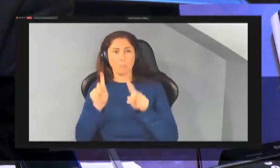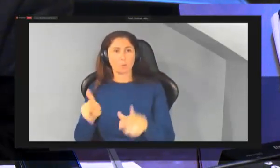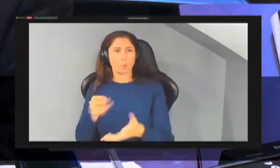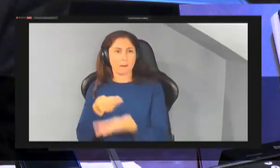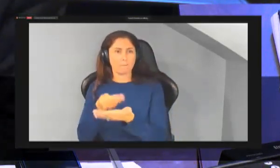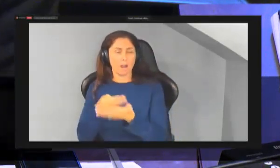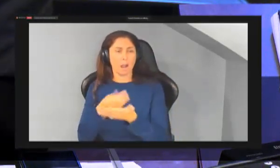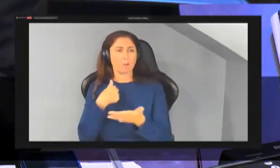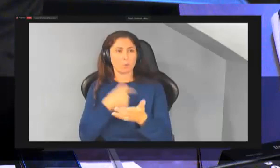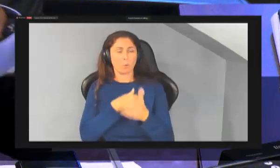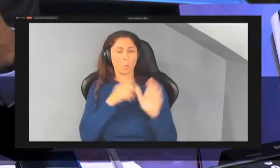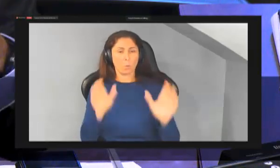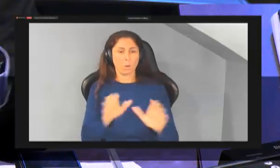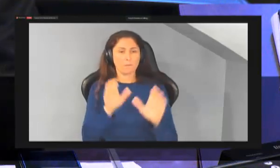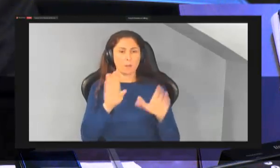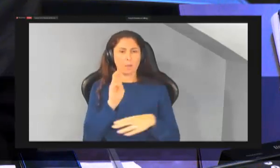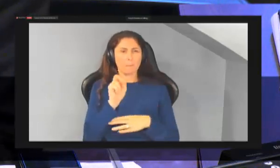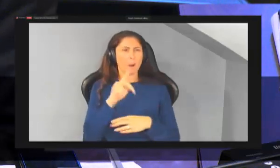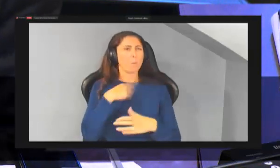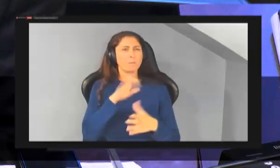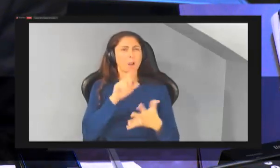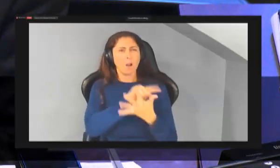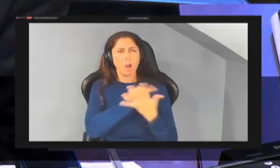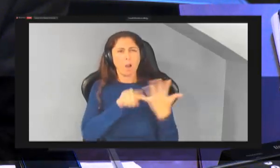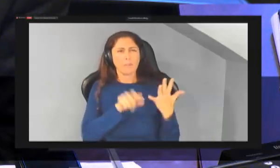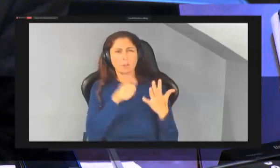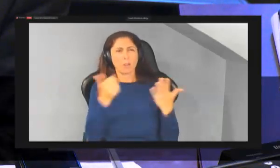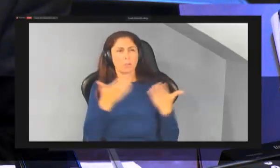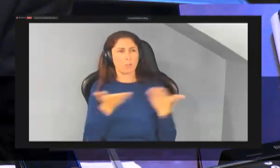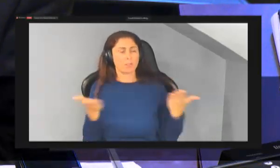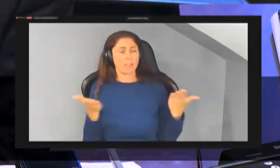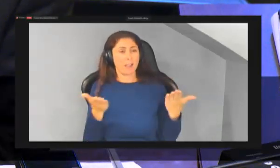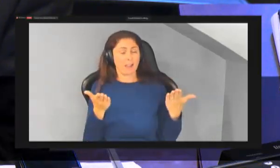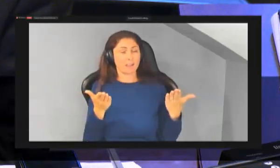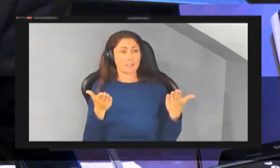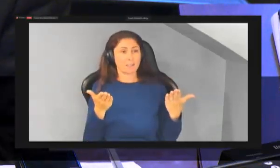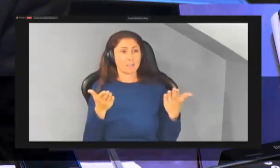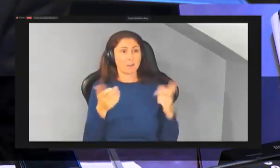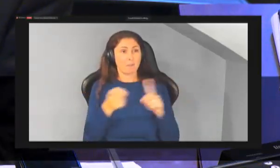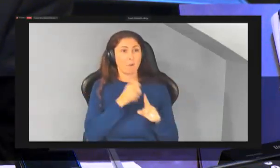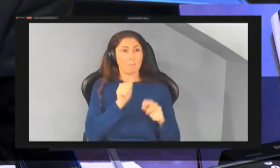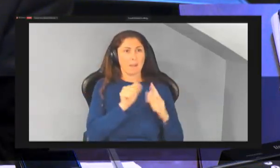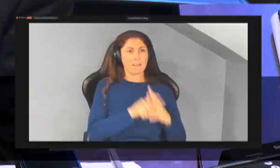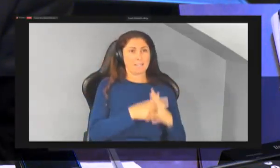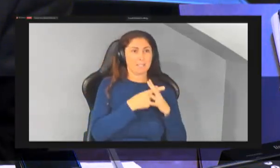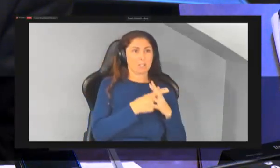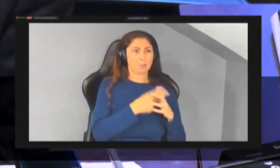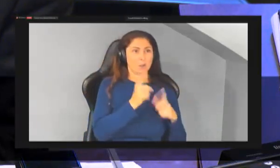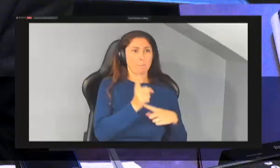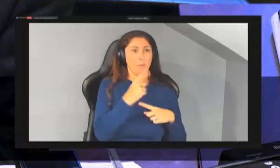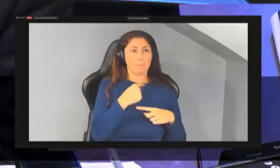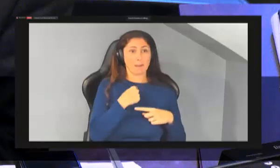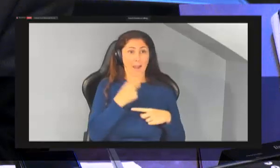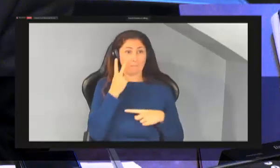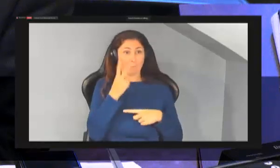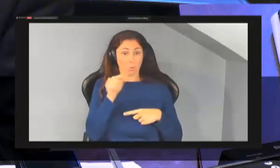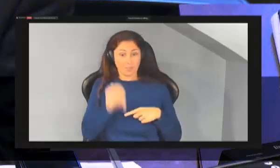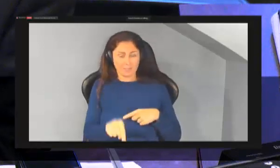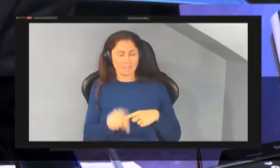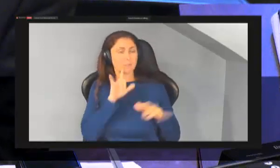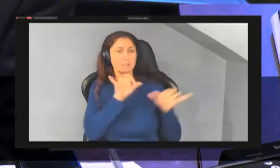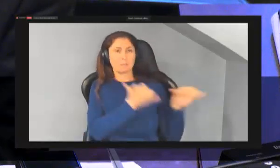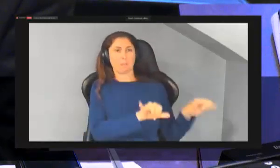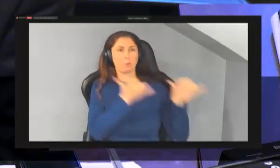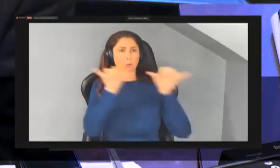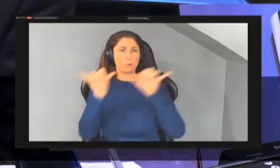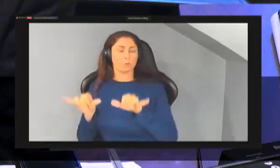done the bond. And so we've done all these other things that sort of came out of an initial moment. I view this as that sort of similar thing, which is